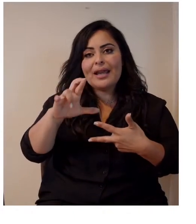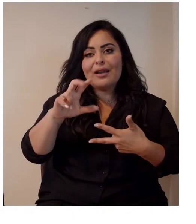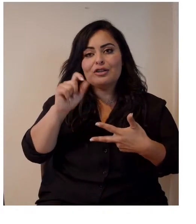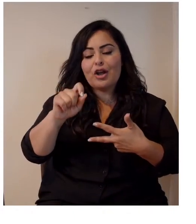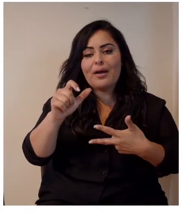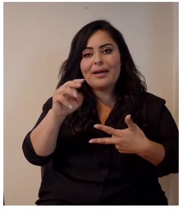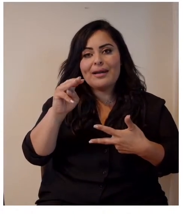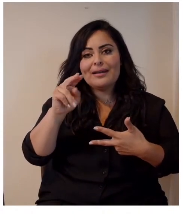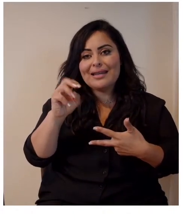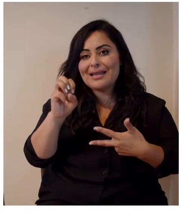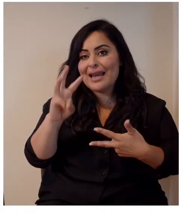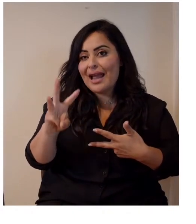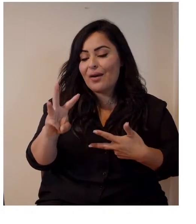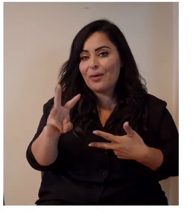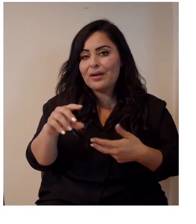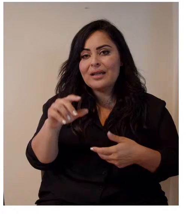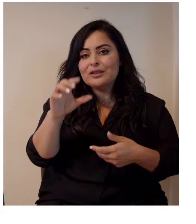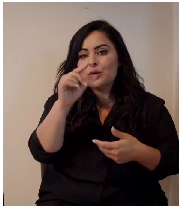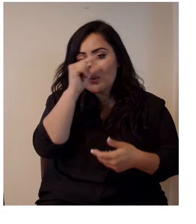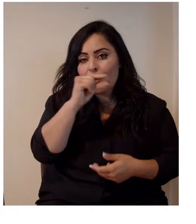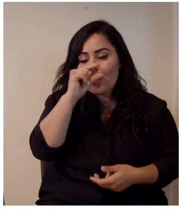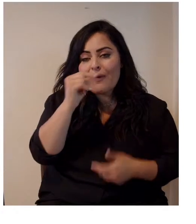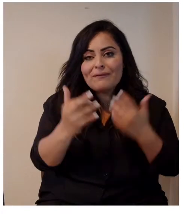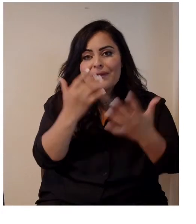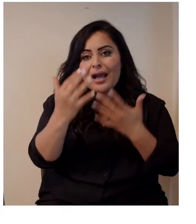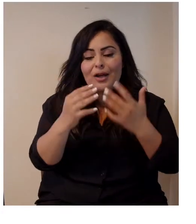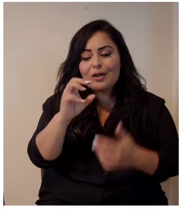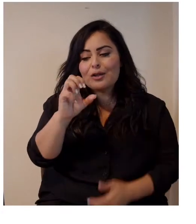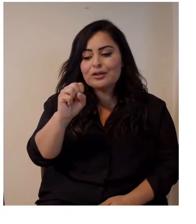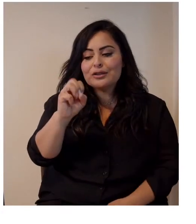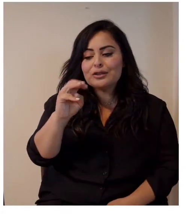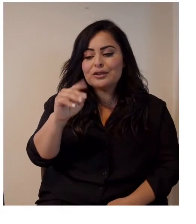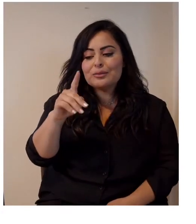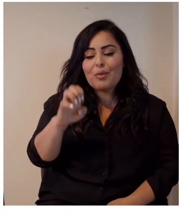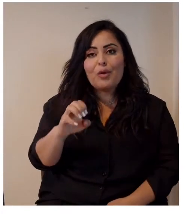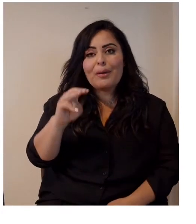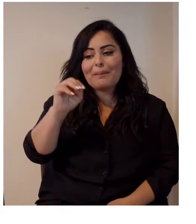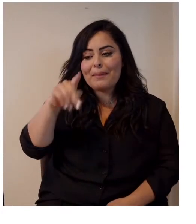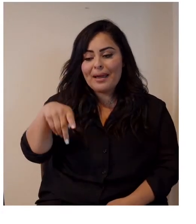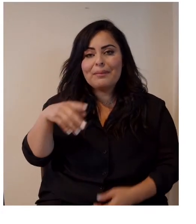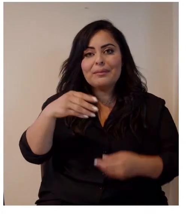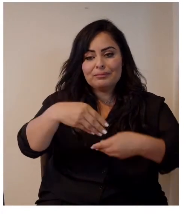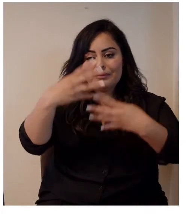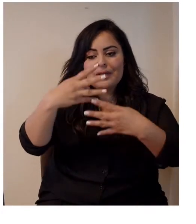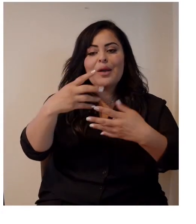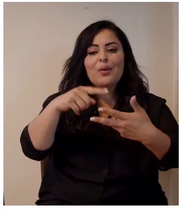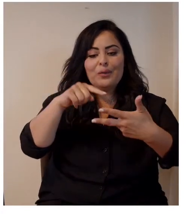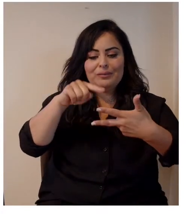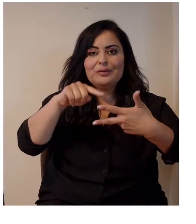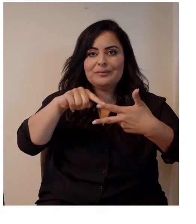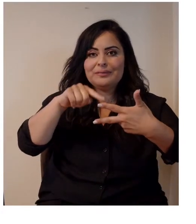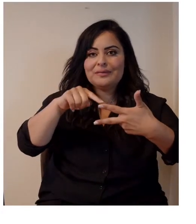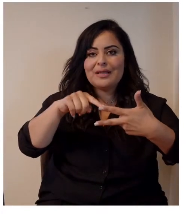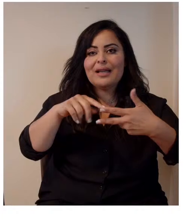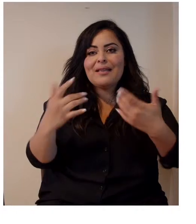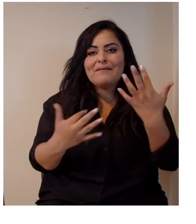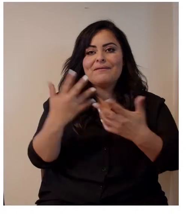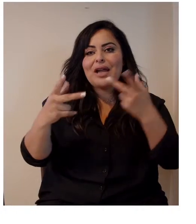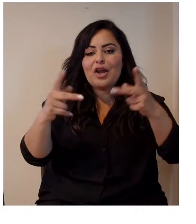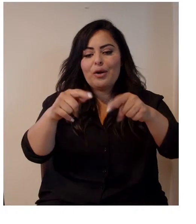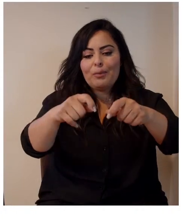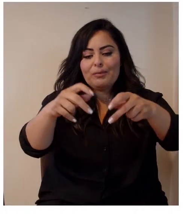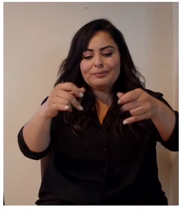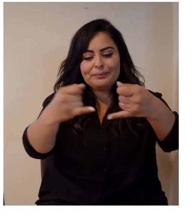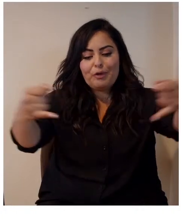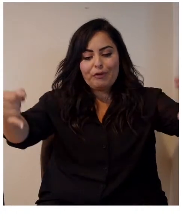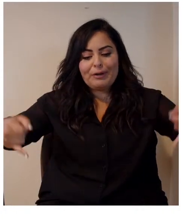airnow.gov site. And if you Google fire smoke map, that one will pop up for you. And that gives you the fire perimeters that are in the area, and